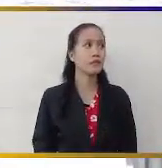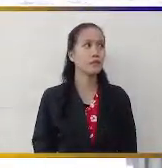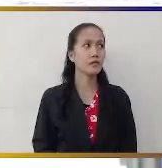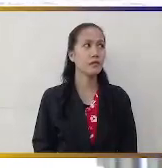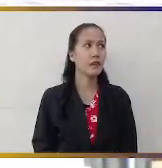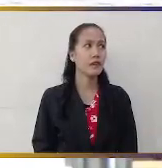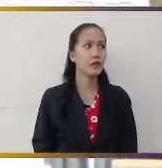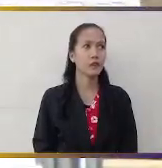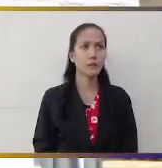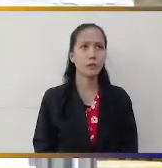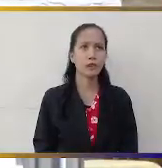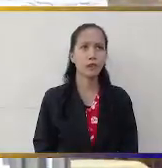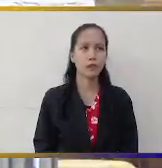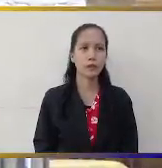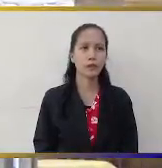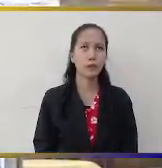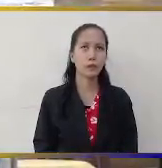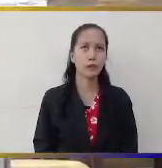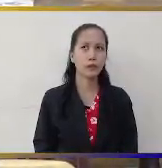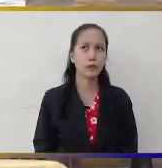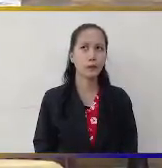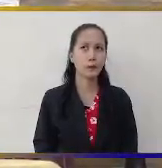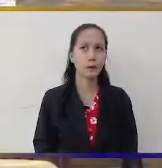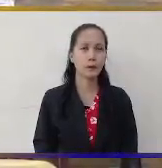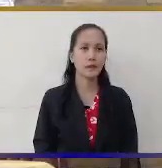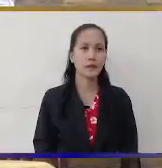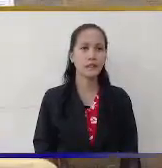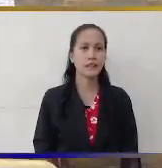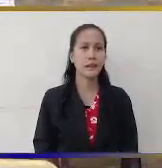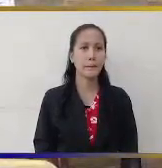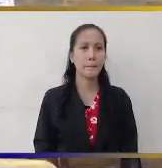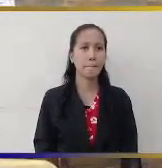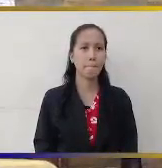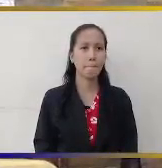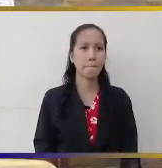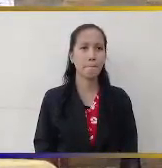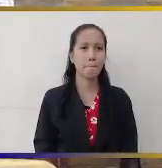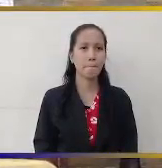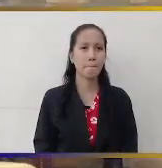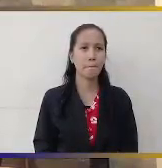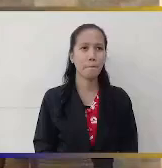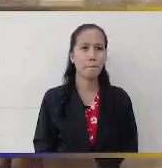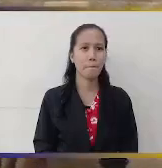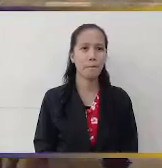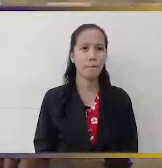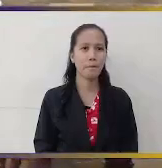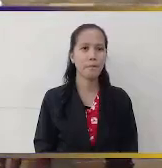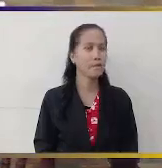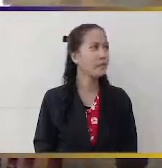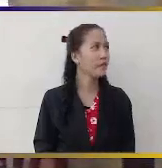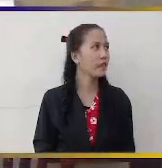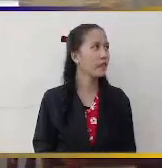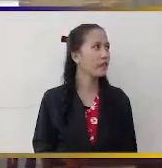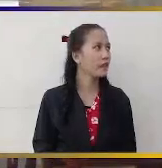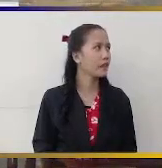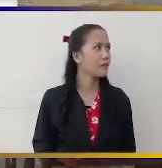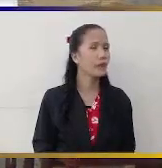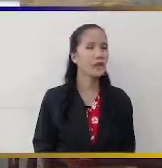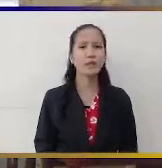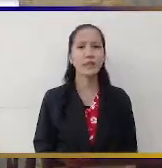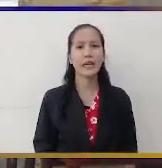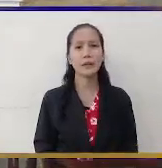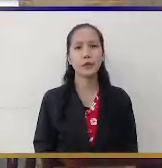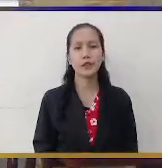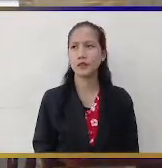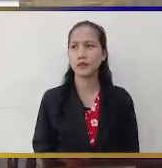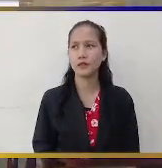But you got to believe. Amen. You got to believe. Amen. You